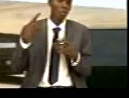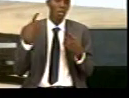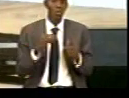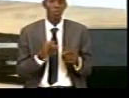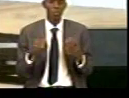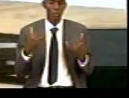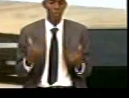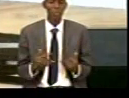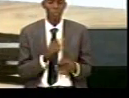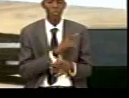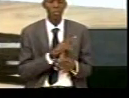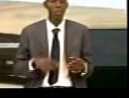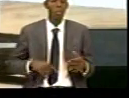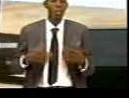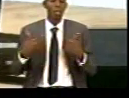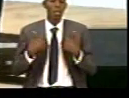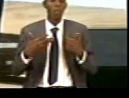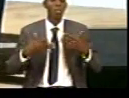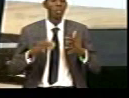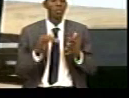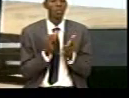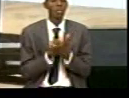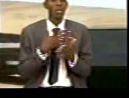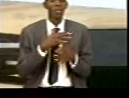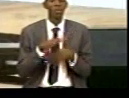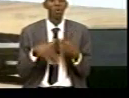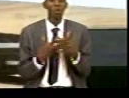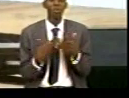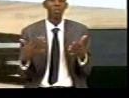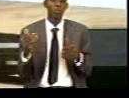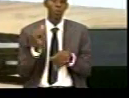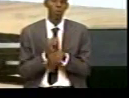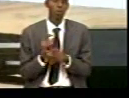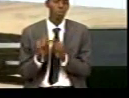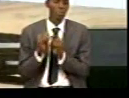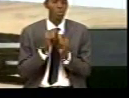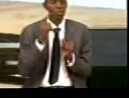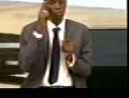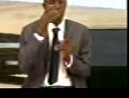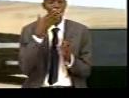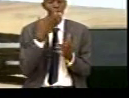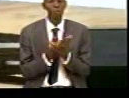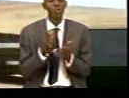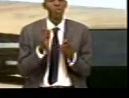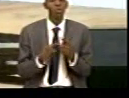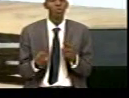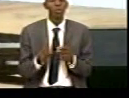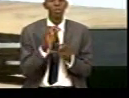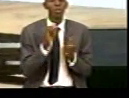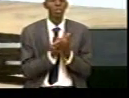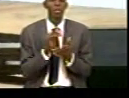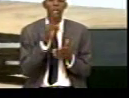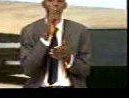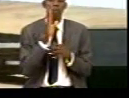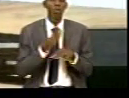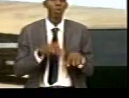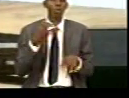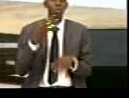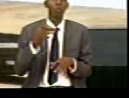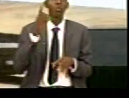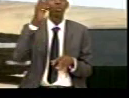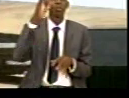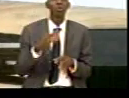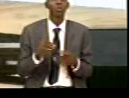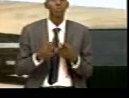allowed that. And all things work together for good to them who are the called of God, to them